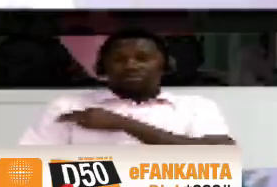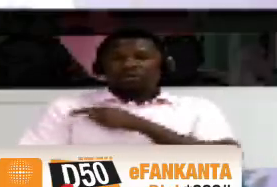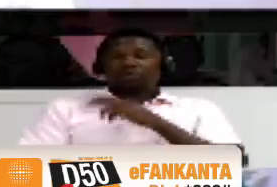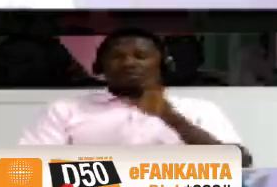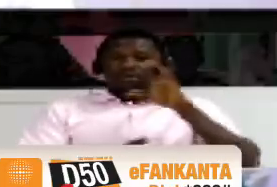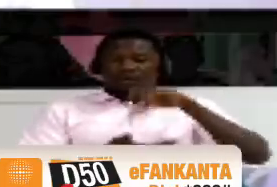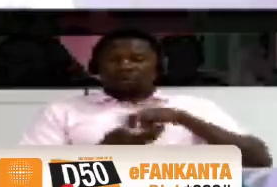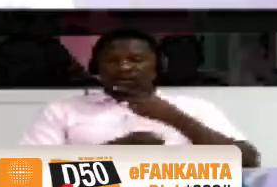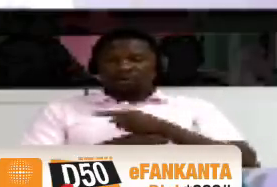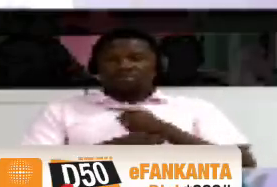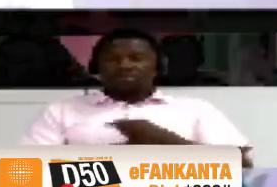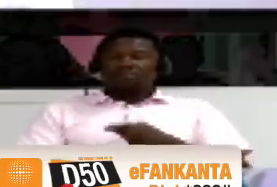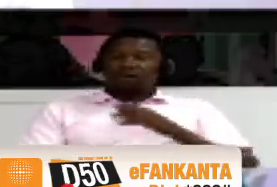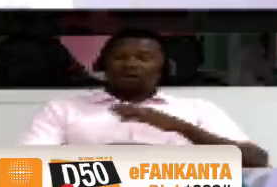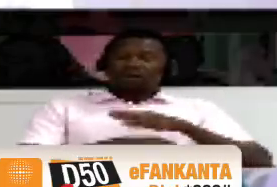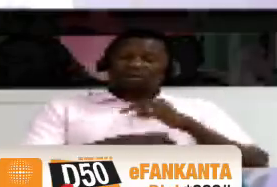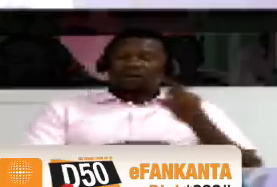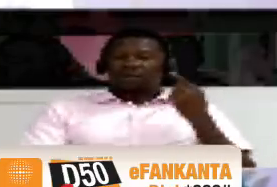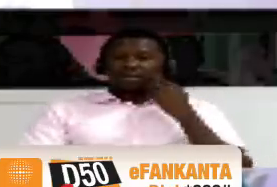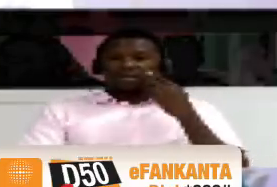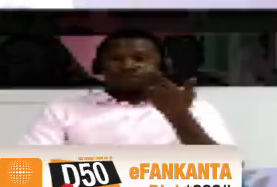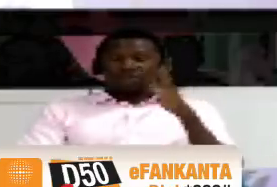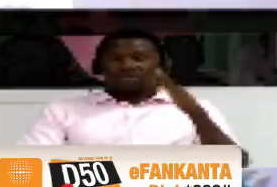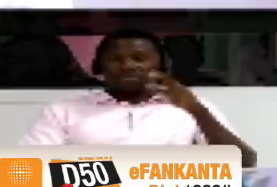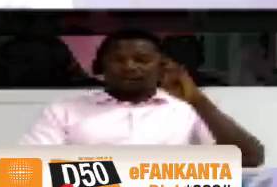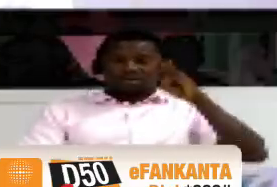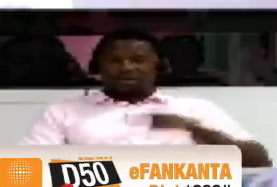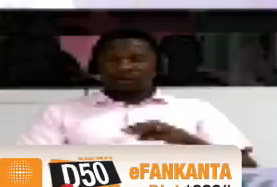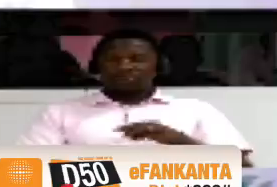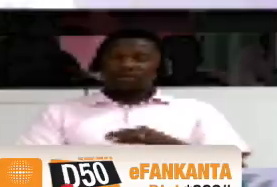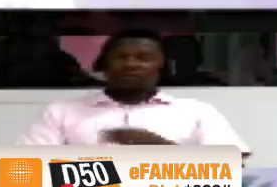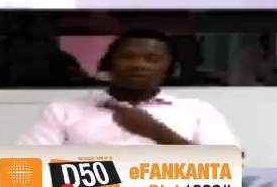March 2000, time 12 a.m.,